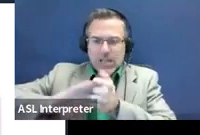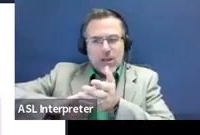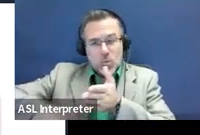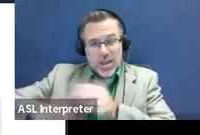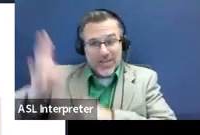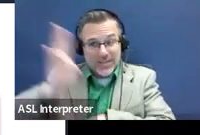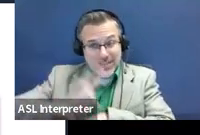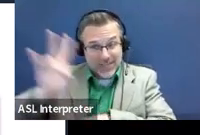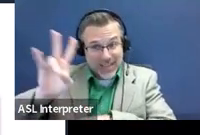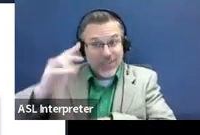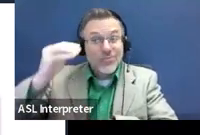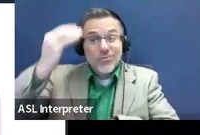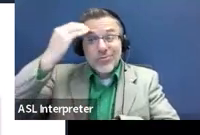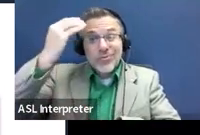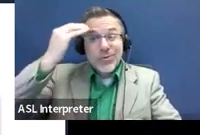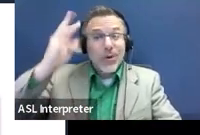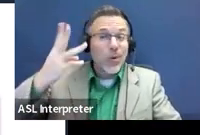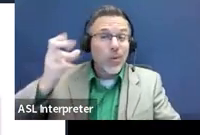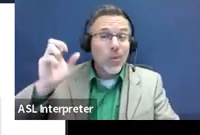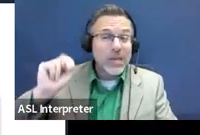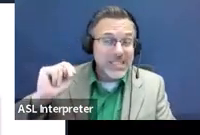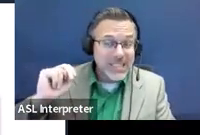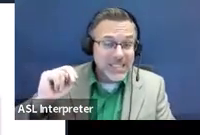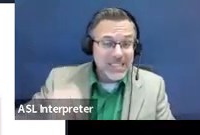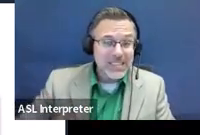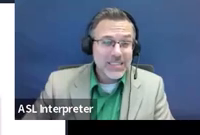Does anybody know when that is?